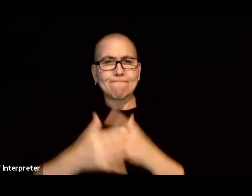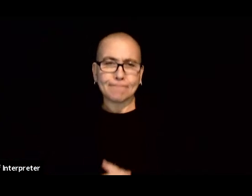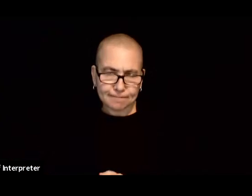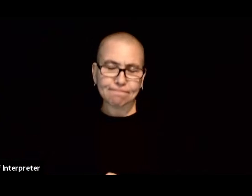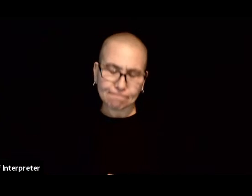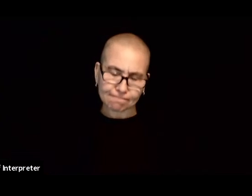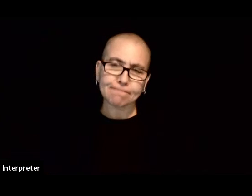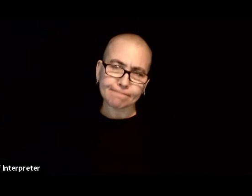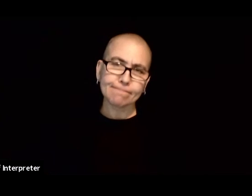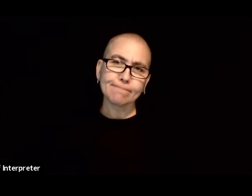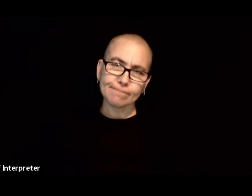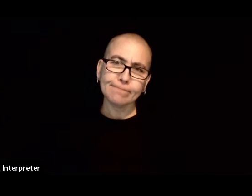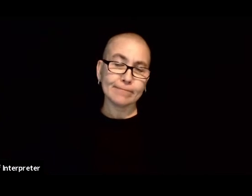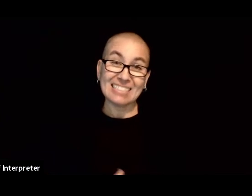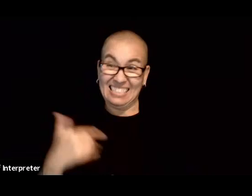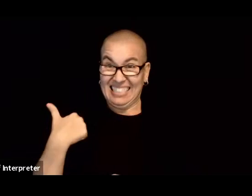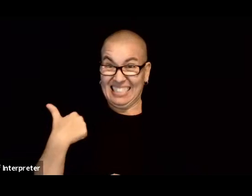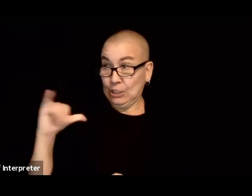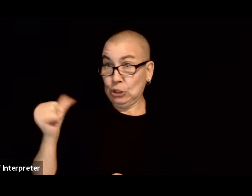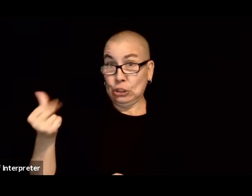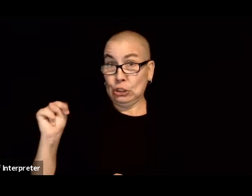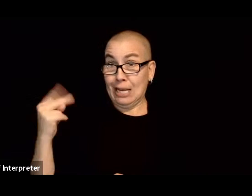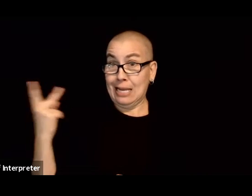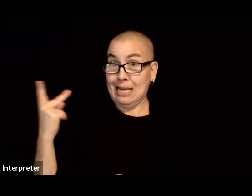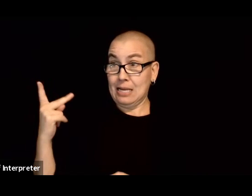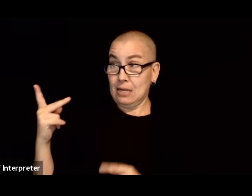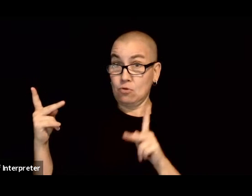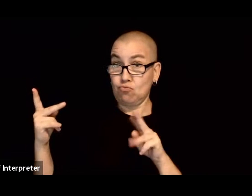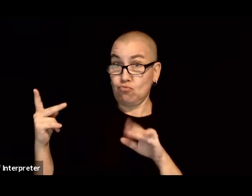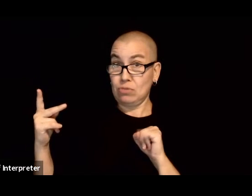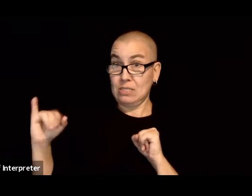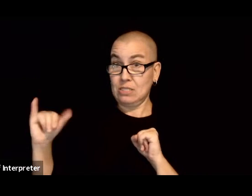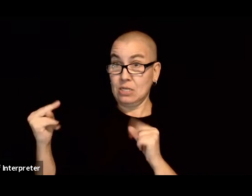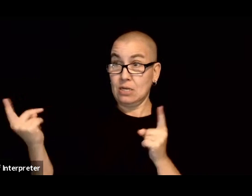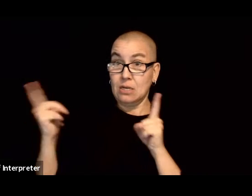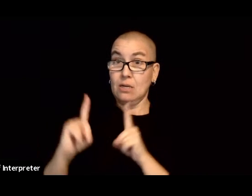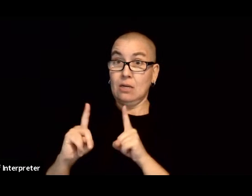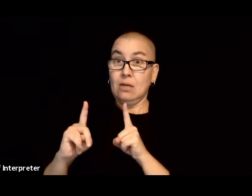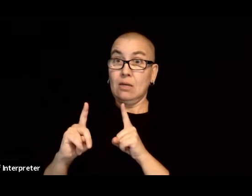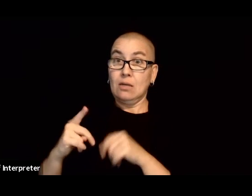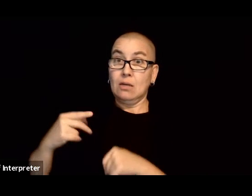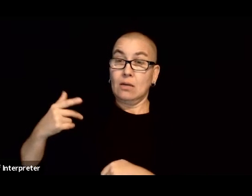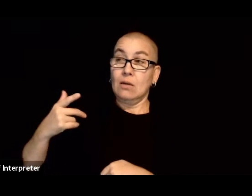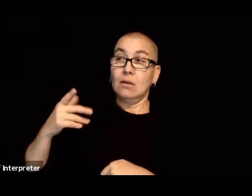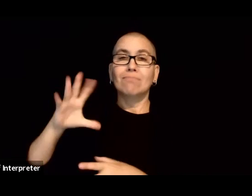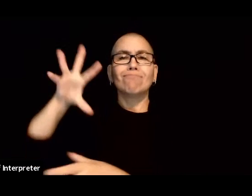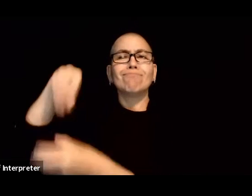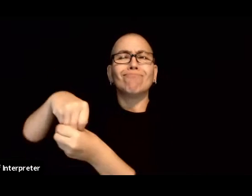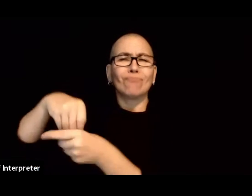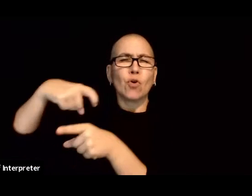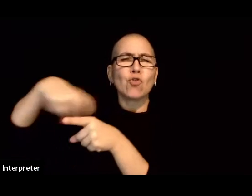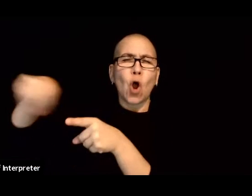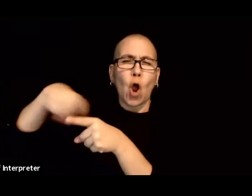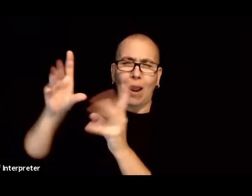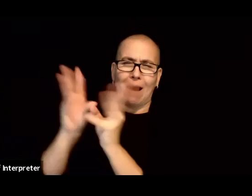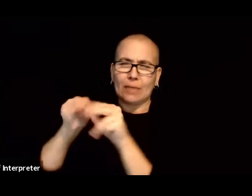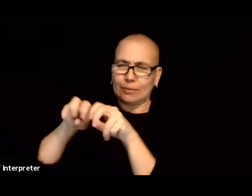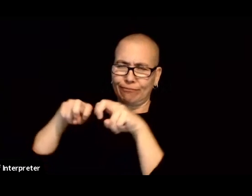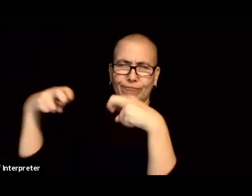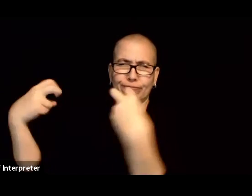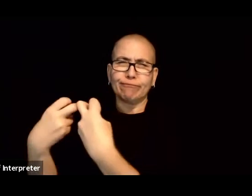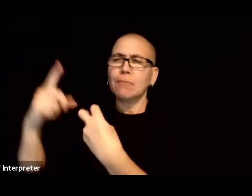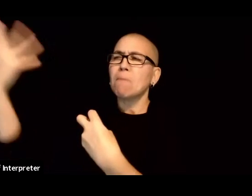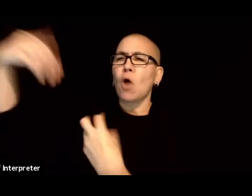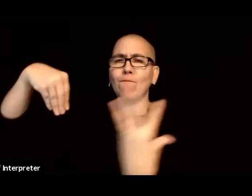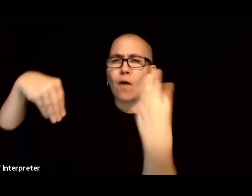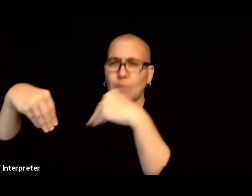be on a call-in today, and heard from some vocal members of the public who really just are not